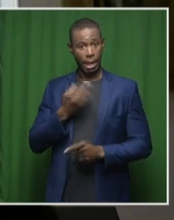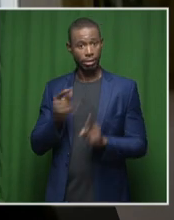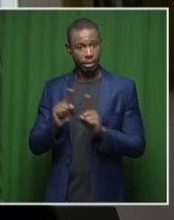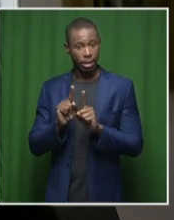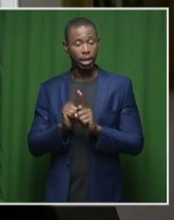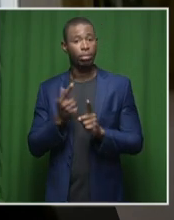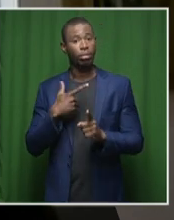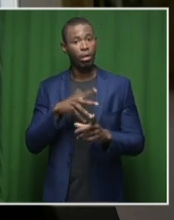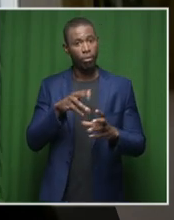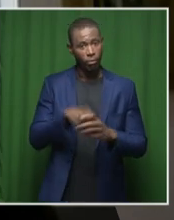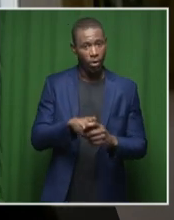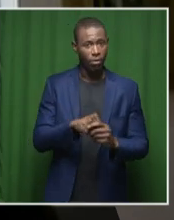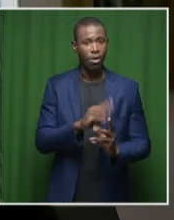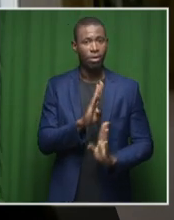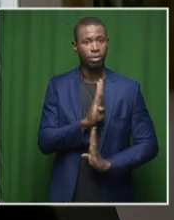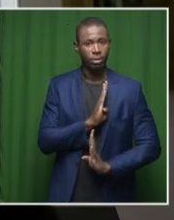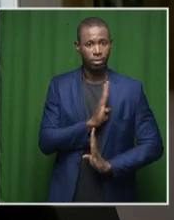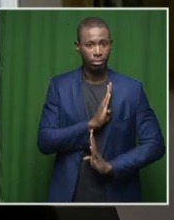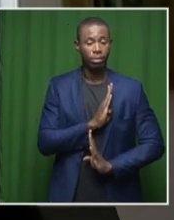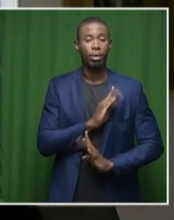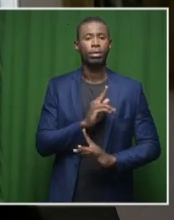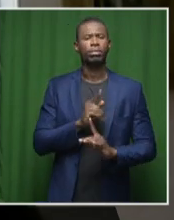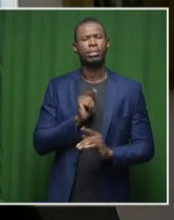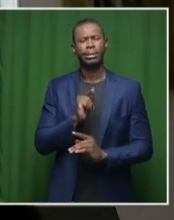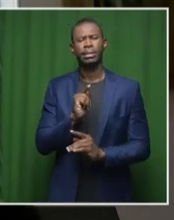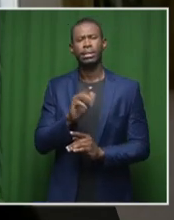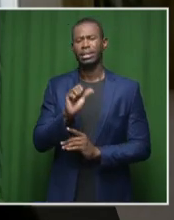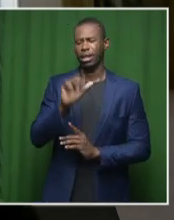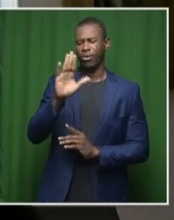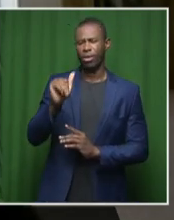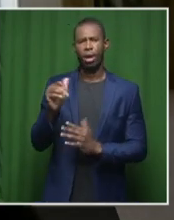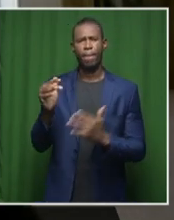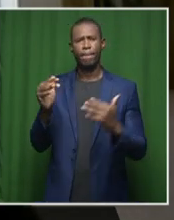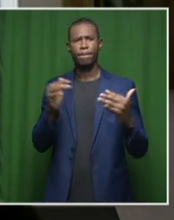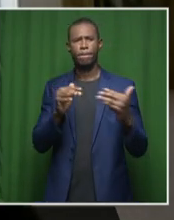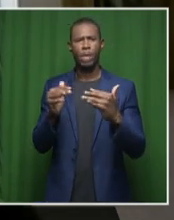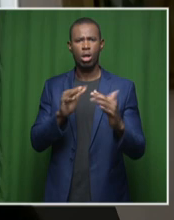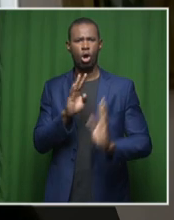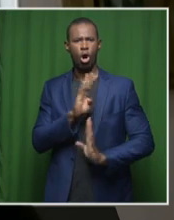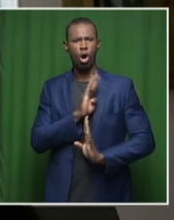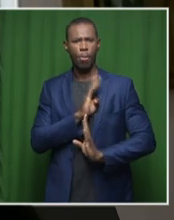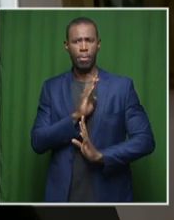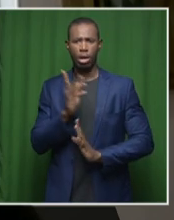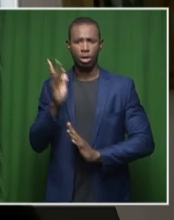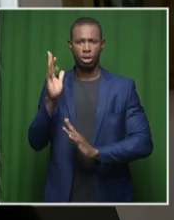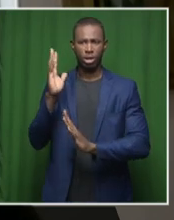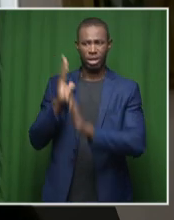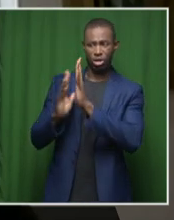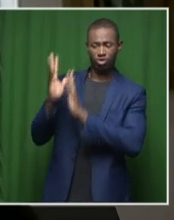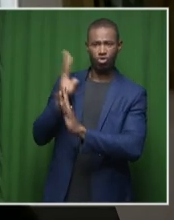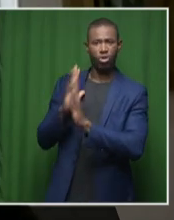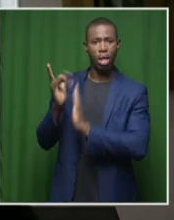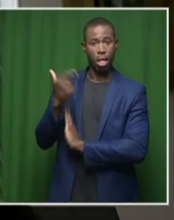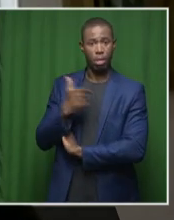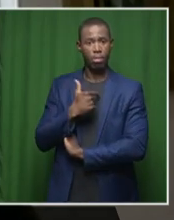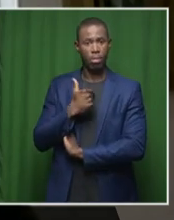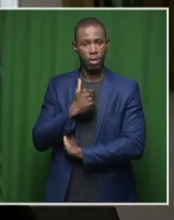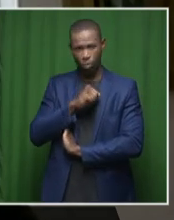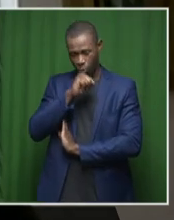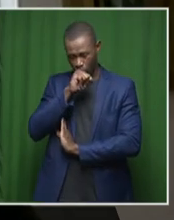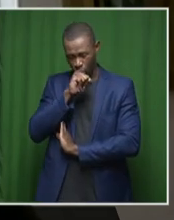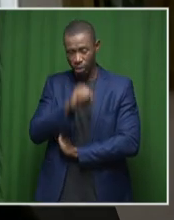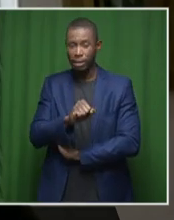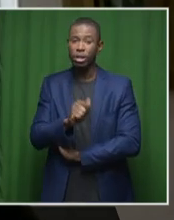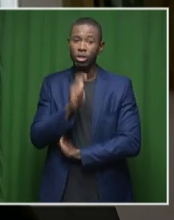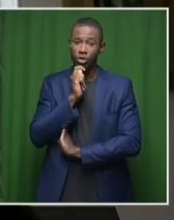But I've had a lot of passion for South African military history. I think our country has such a diverse military history. It's often tragic